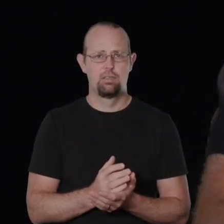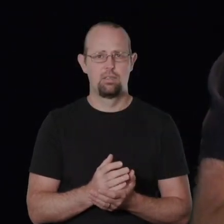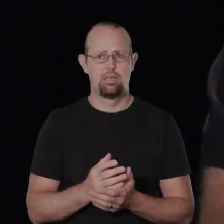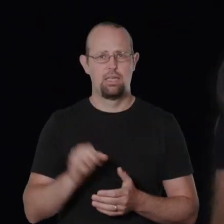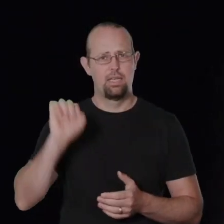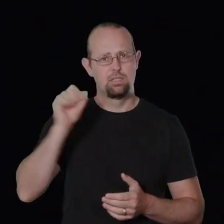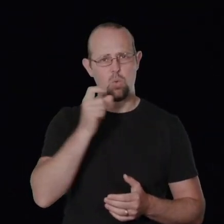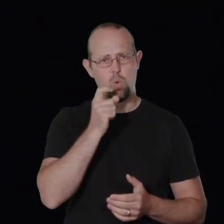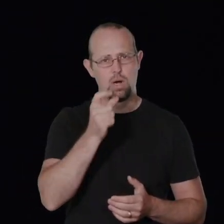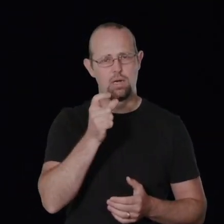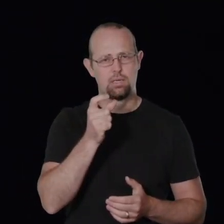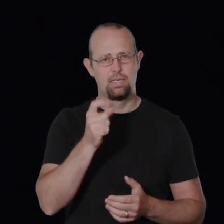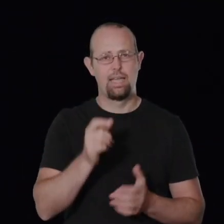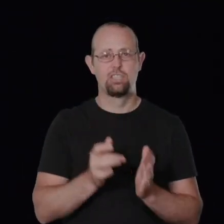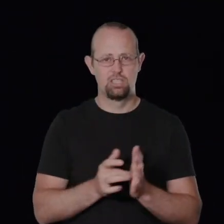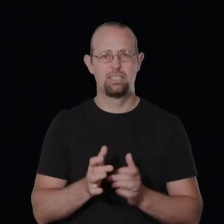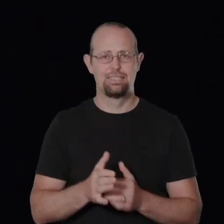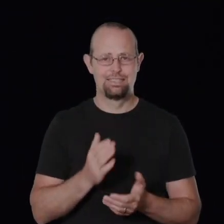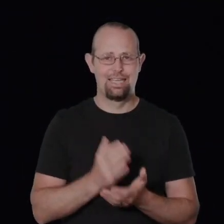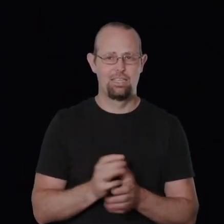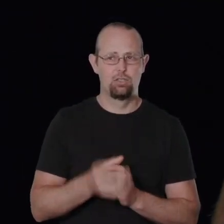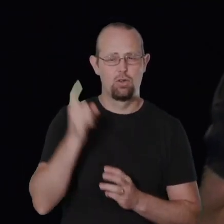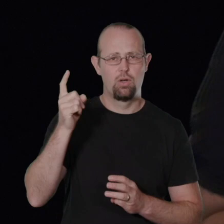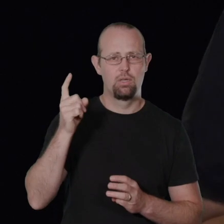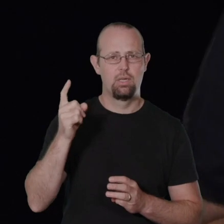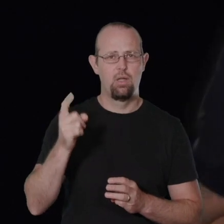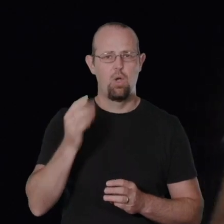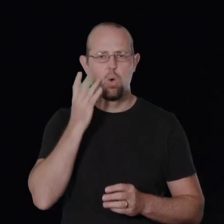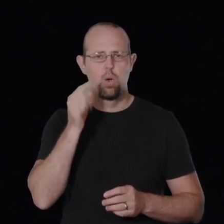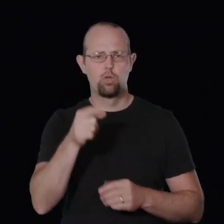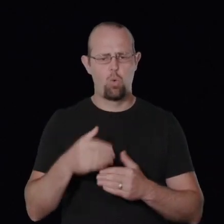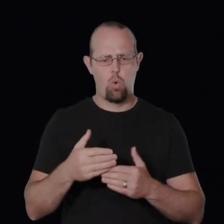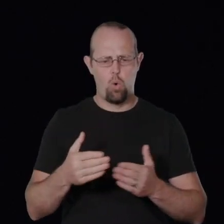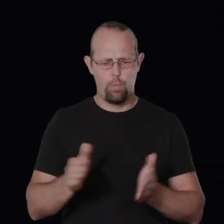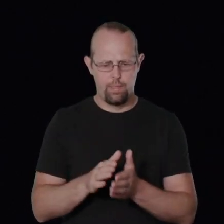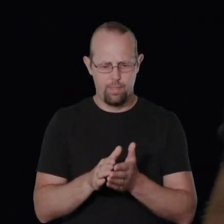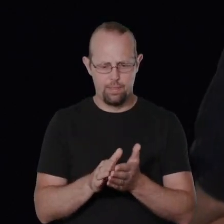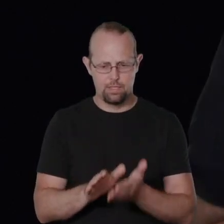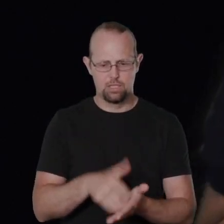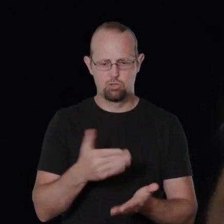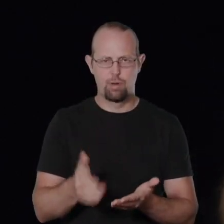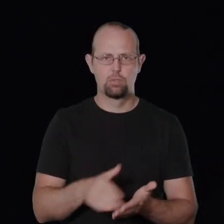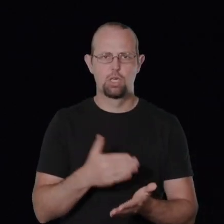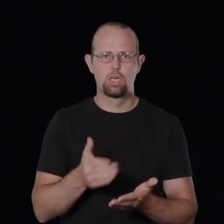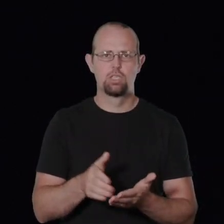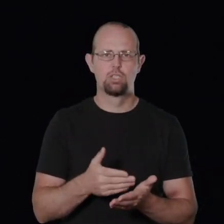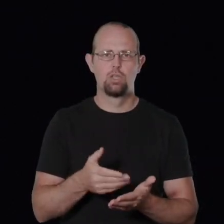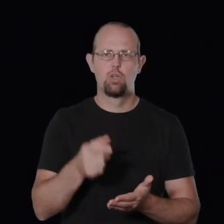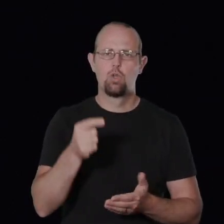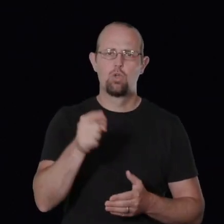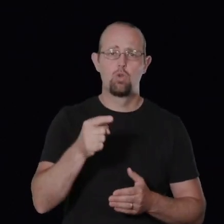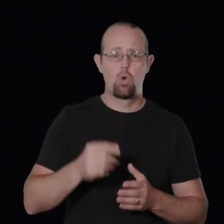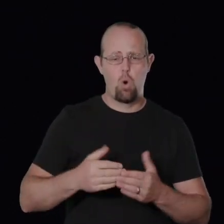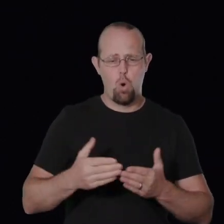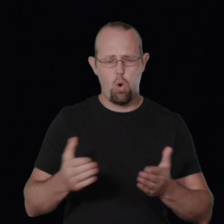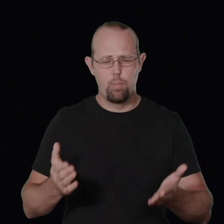When you open up the Scriptures, you open up the mind of your Heavenly Father, who loves you so dearly and longs to